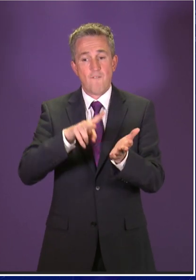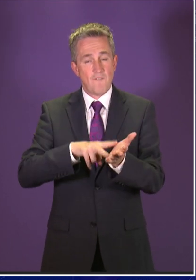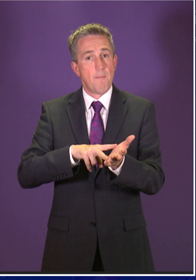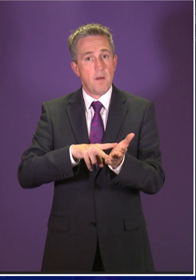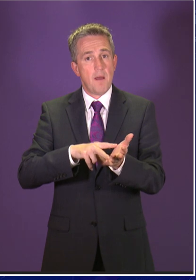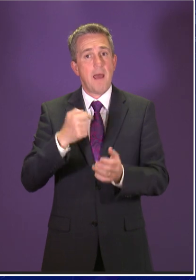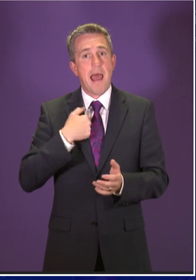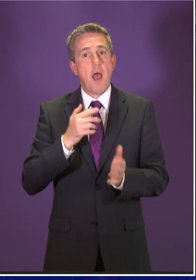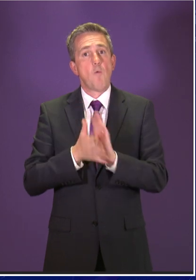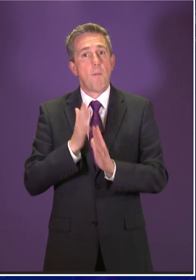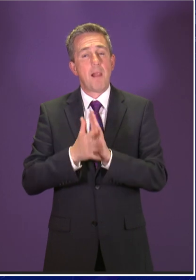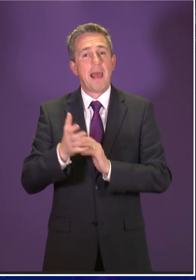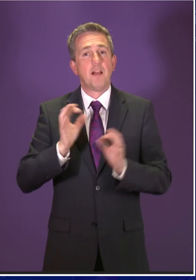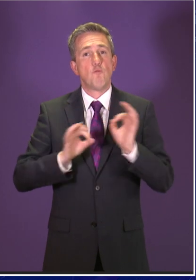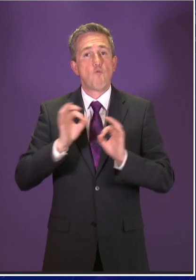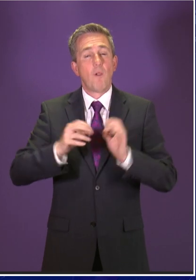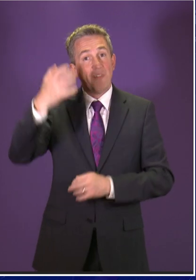to play the part of the king.